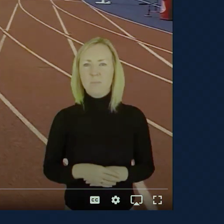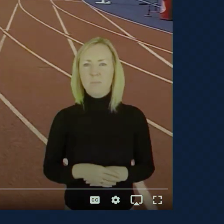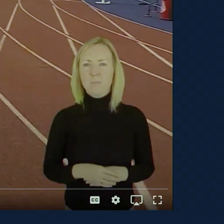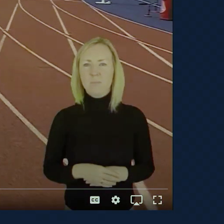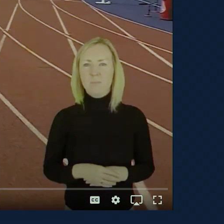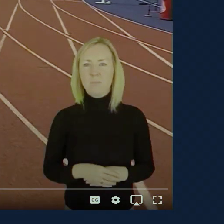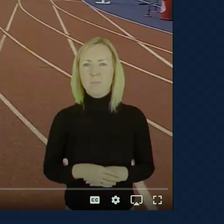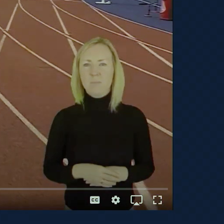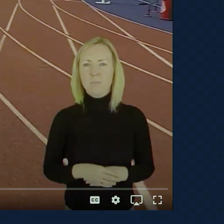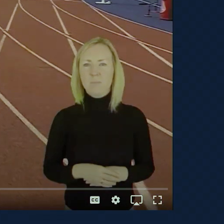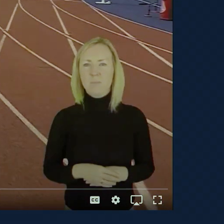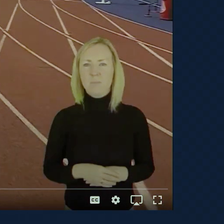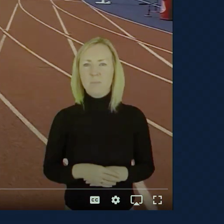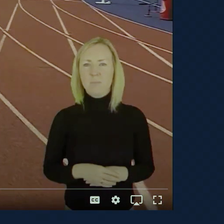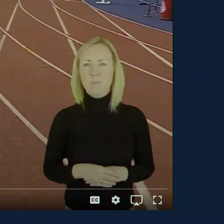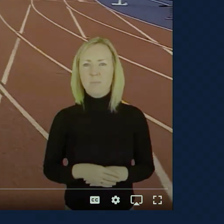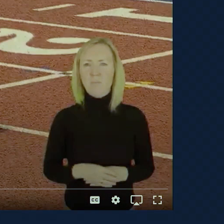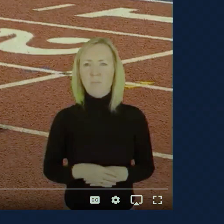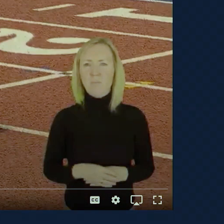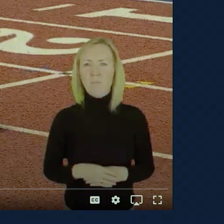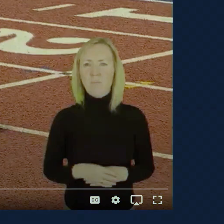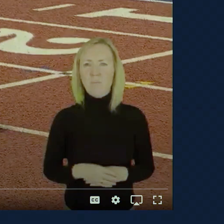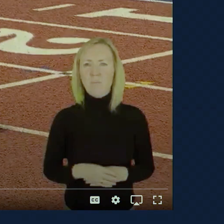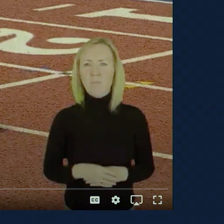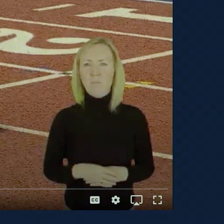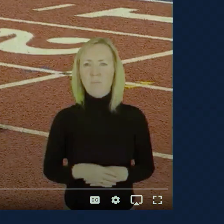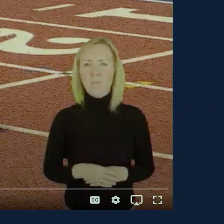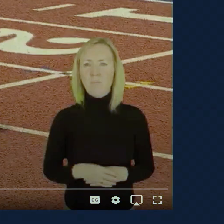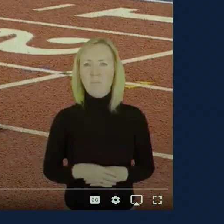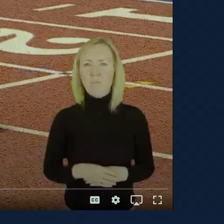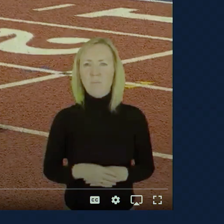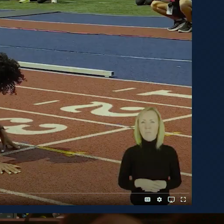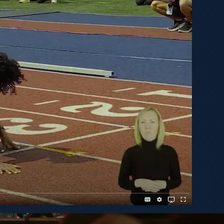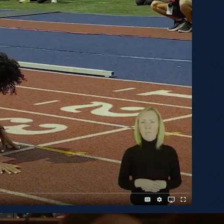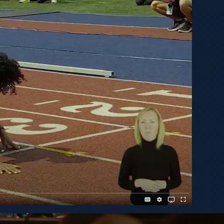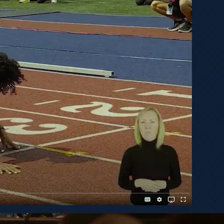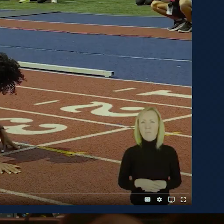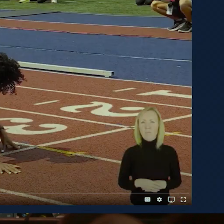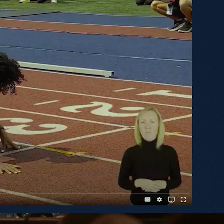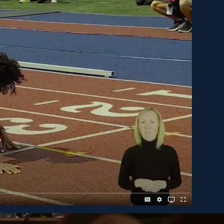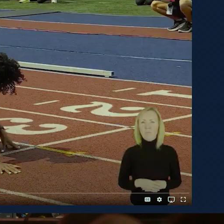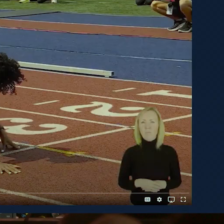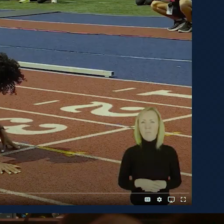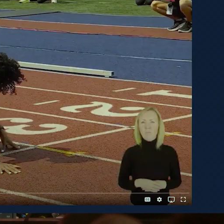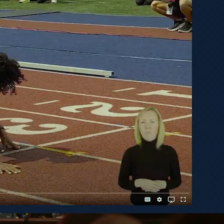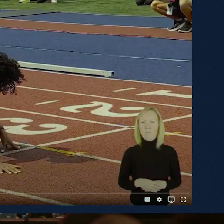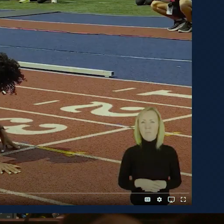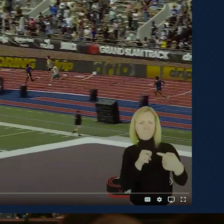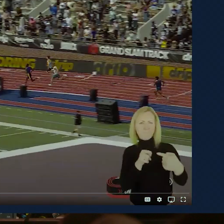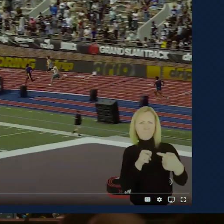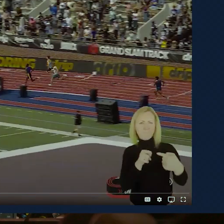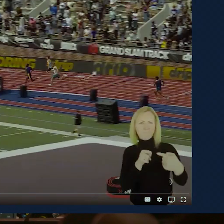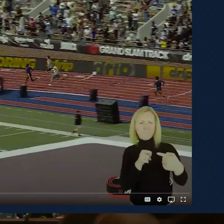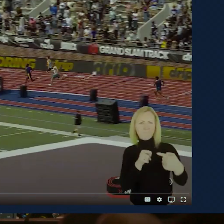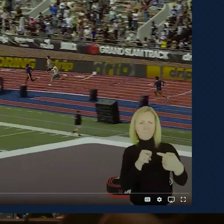the action starts. So you might have noticed there was a bit of a delay there. Naturally, in sign language, even when it's human translation,